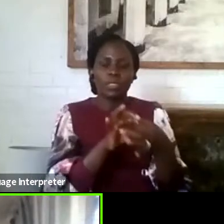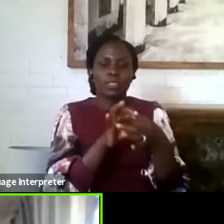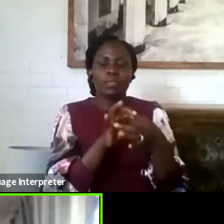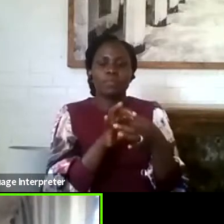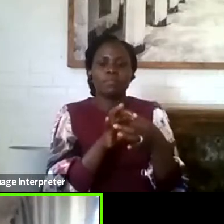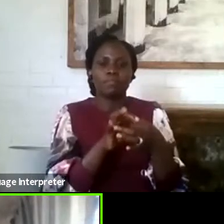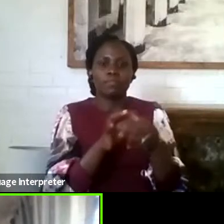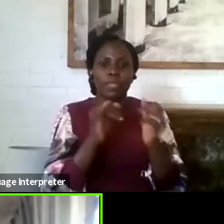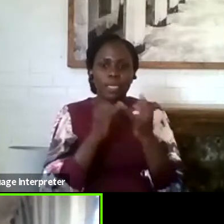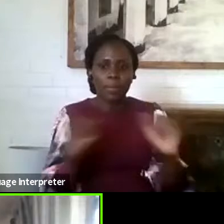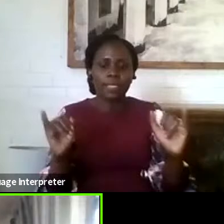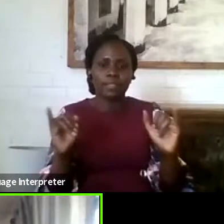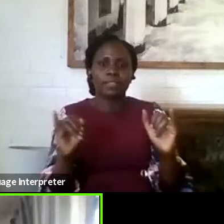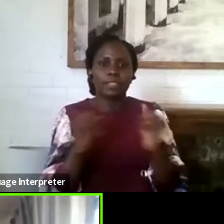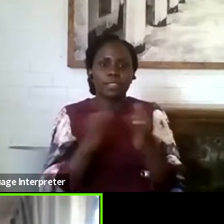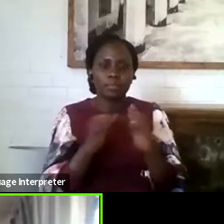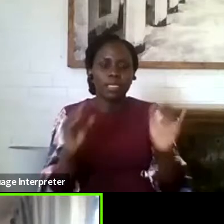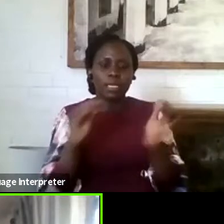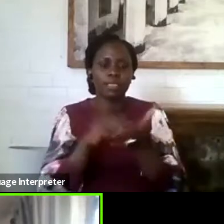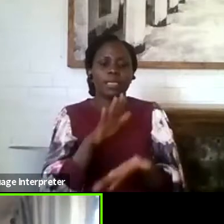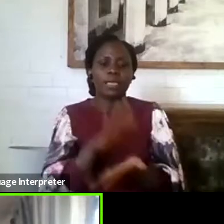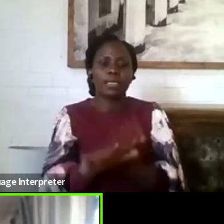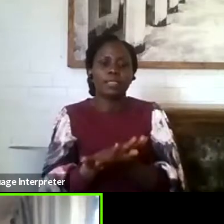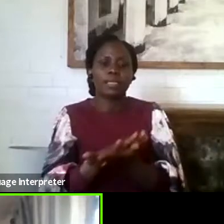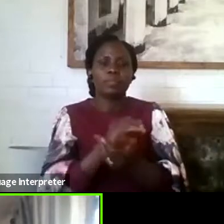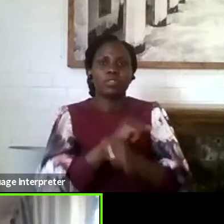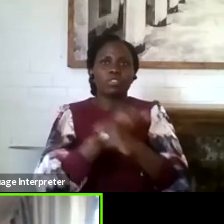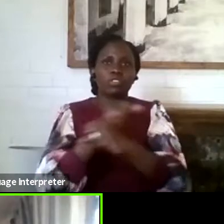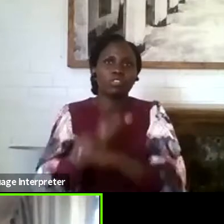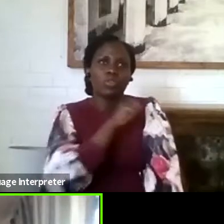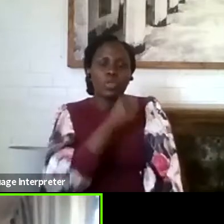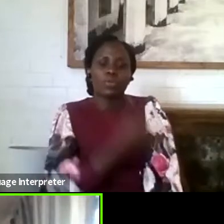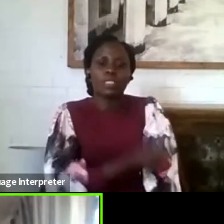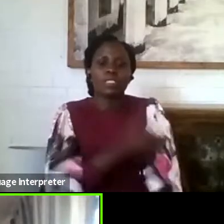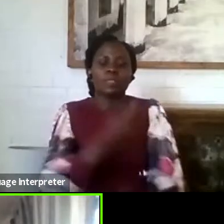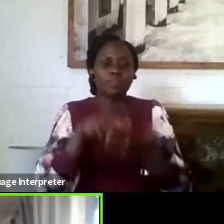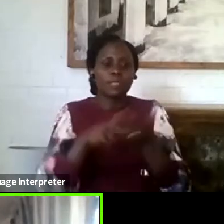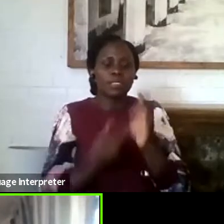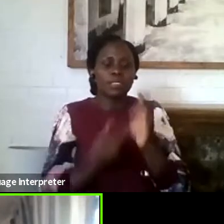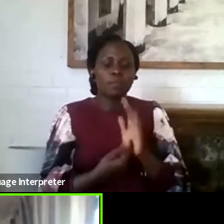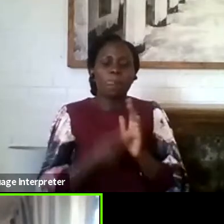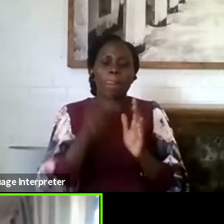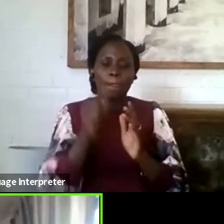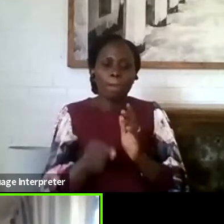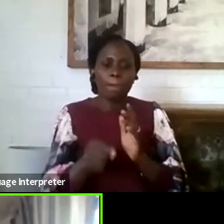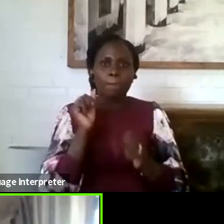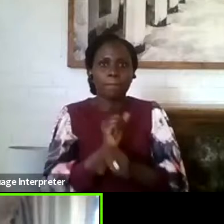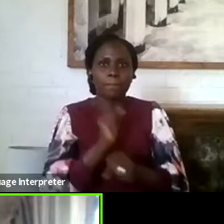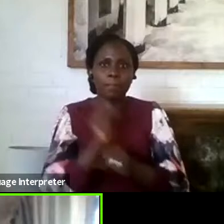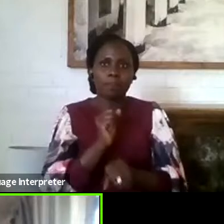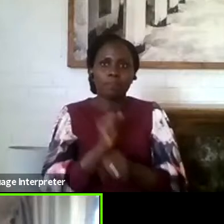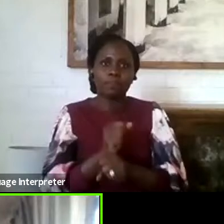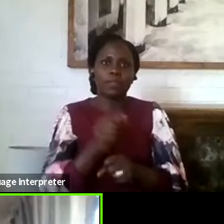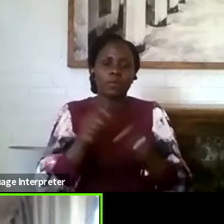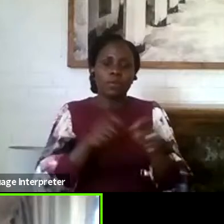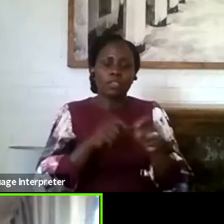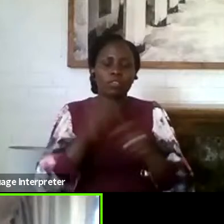data protection authorities with the sole purpose of enforcement and regulation. Because as I